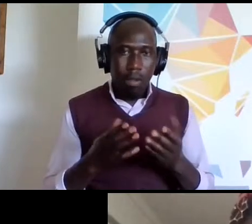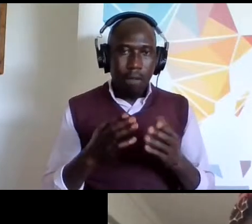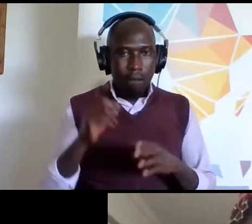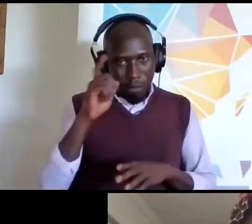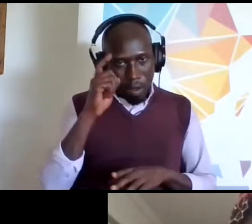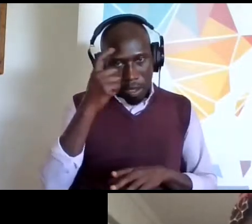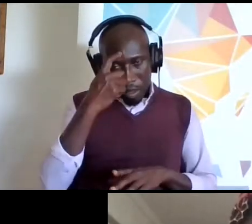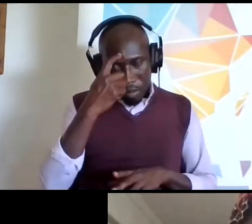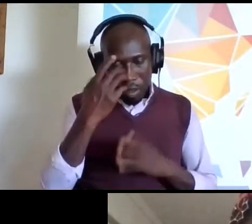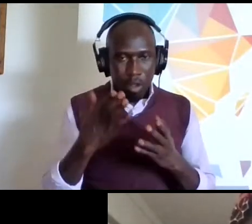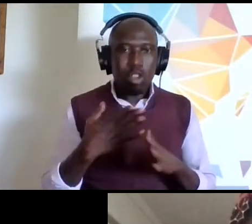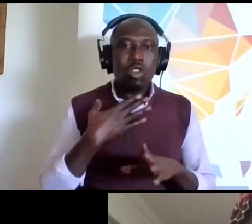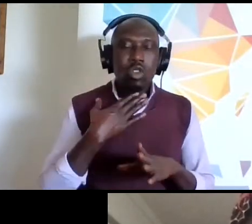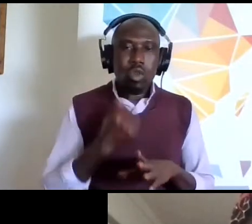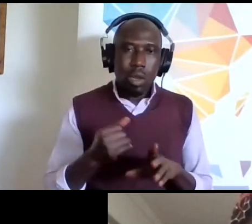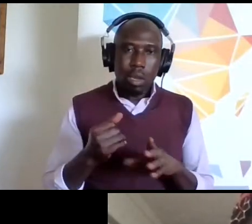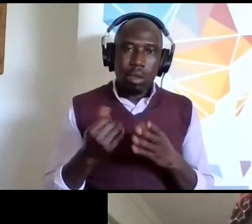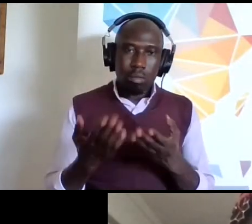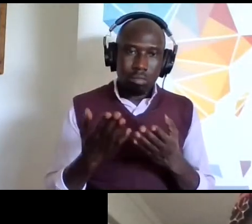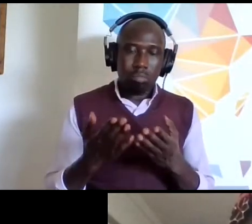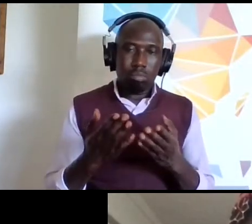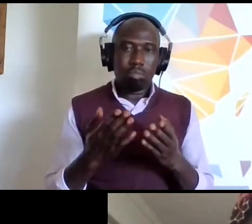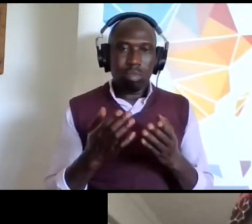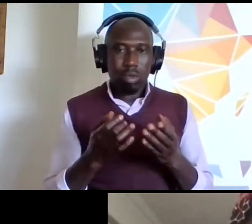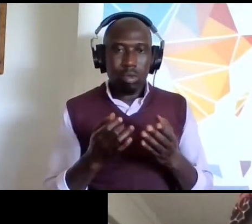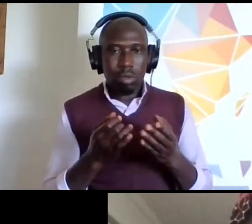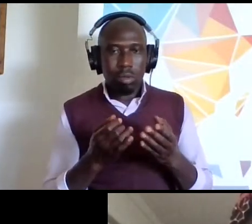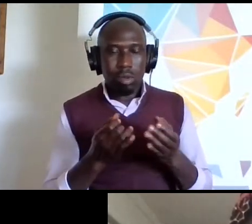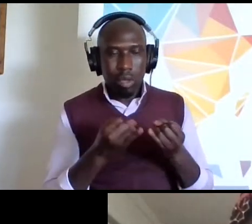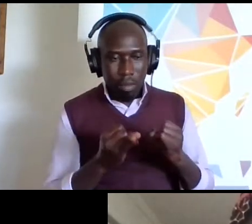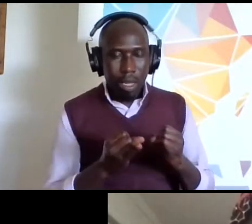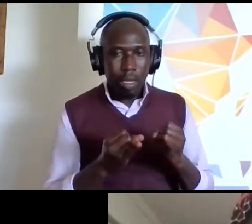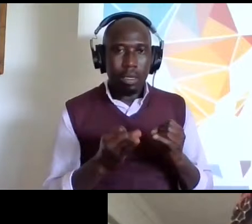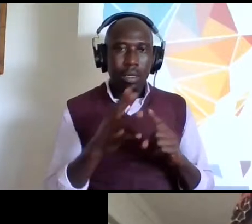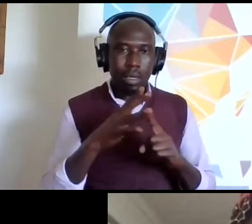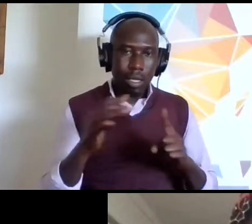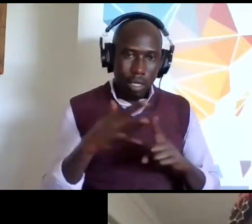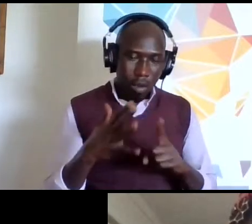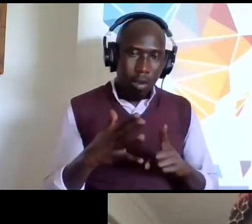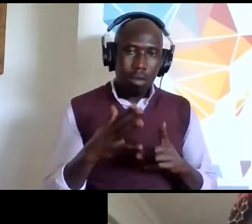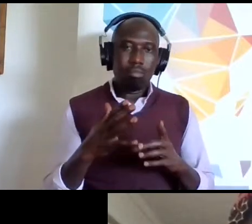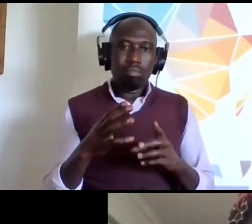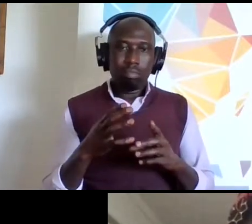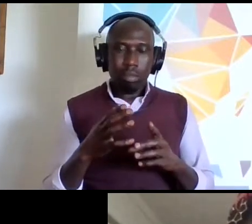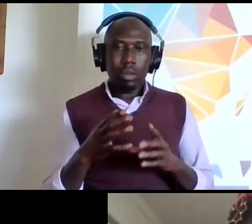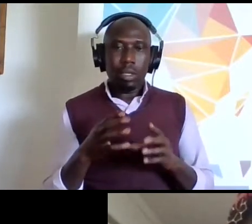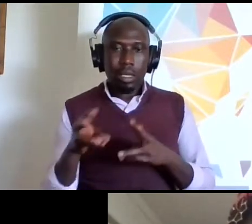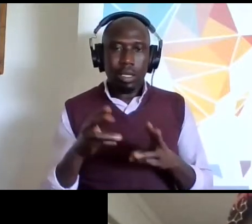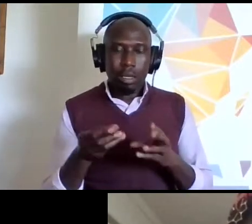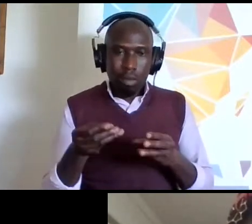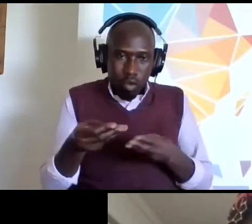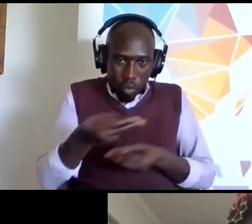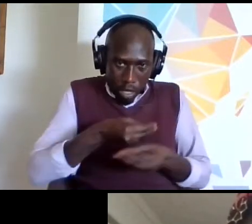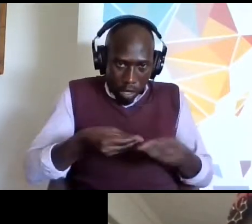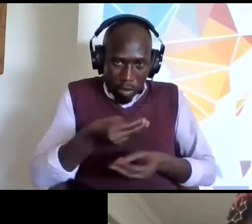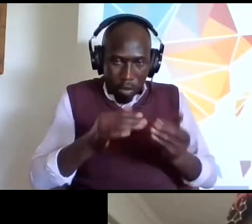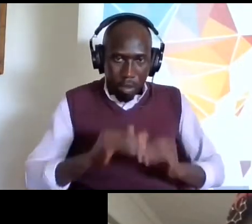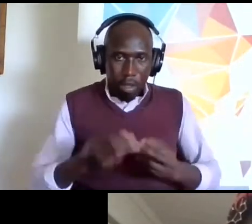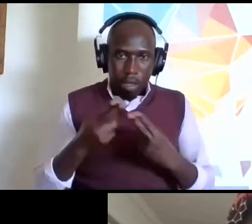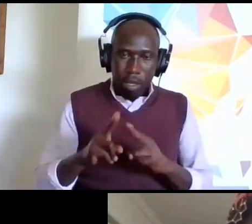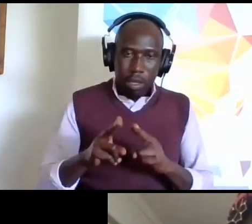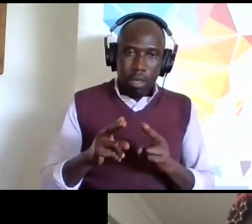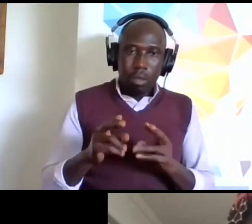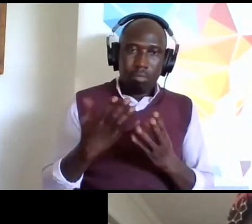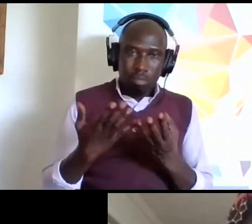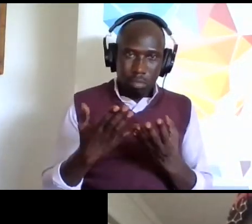governments who want to implement digital identity systems within their economies. To start with, digital